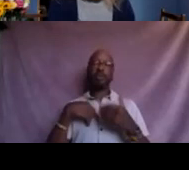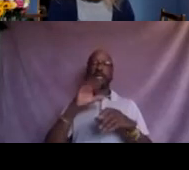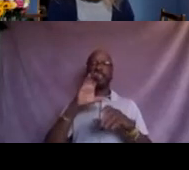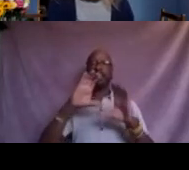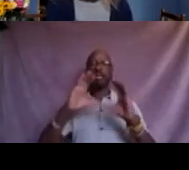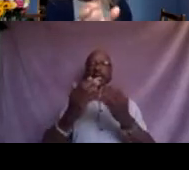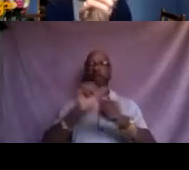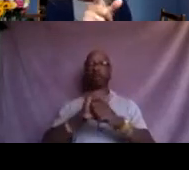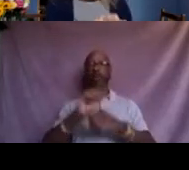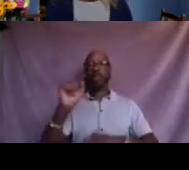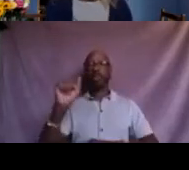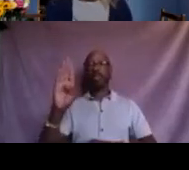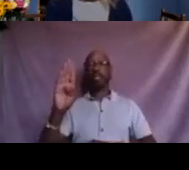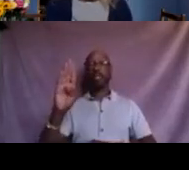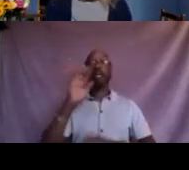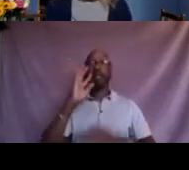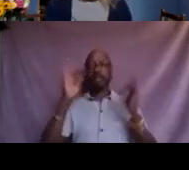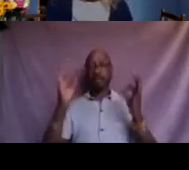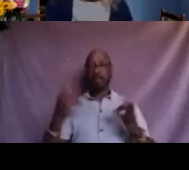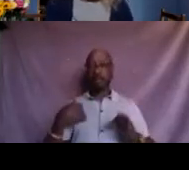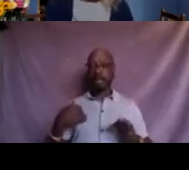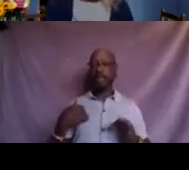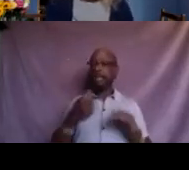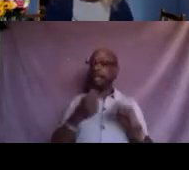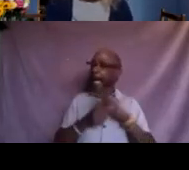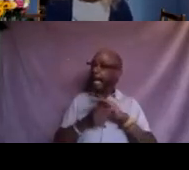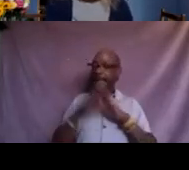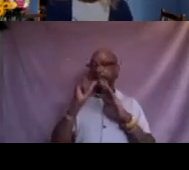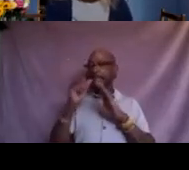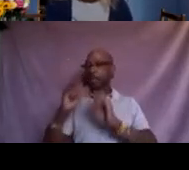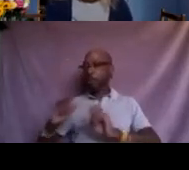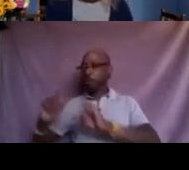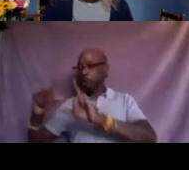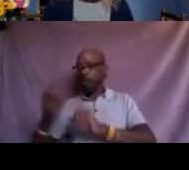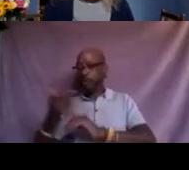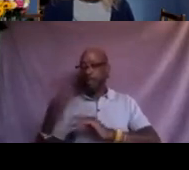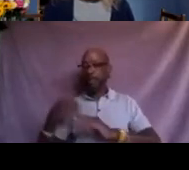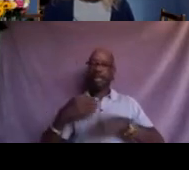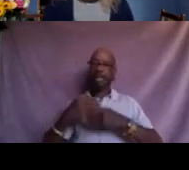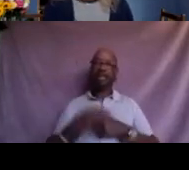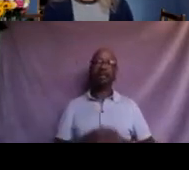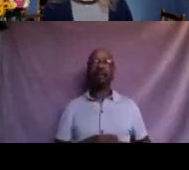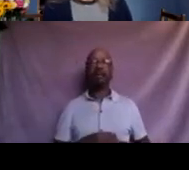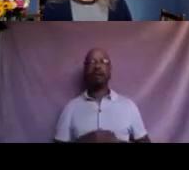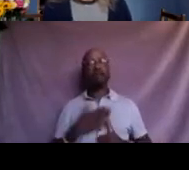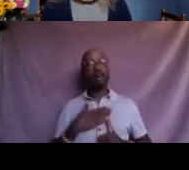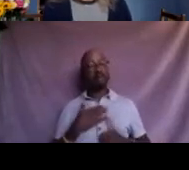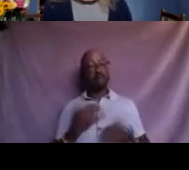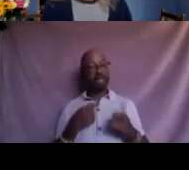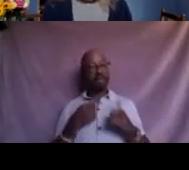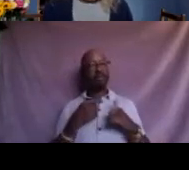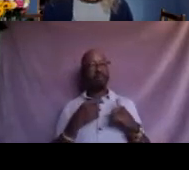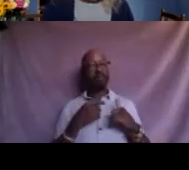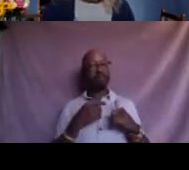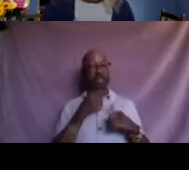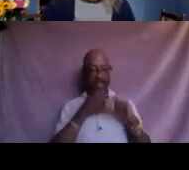can determine, I've got mine set so it's hiding them. It's not going to show up things I put in the classwork tab on the stream, but you can make them show up. So again, that down